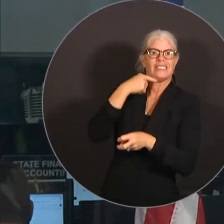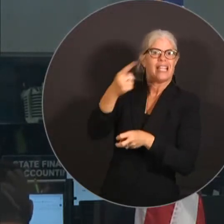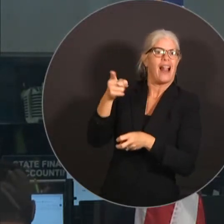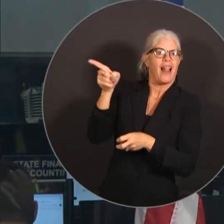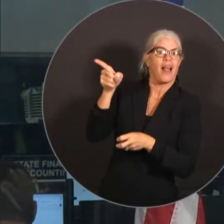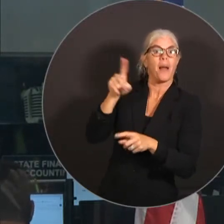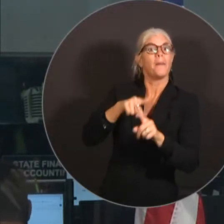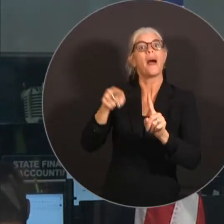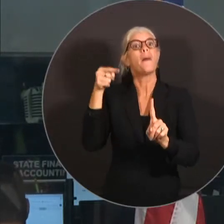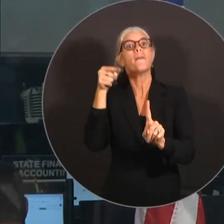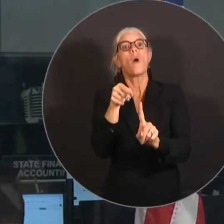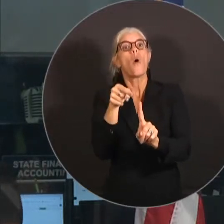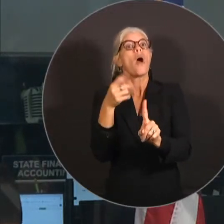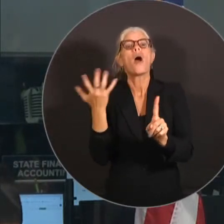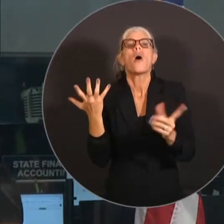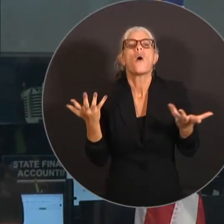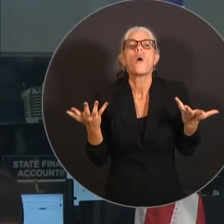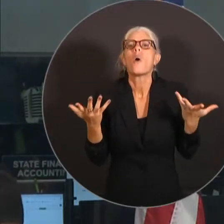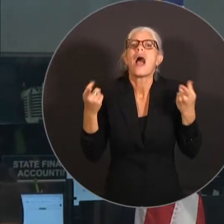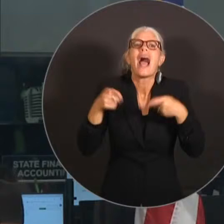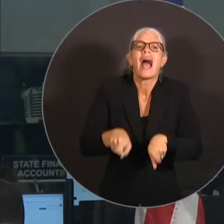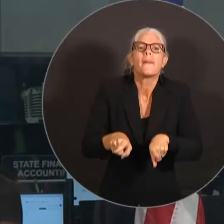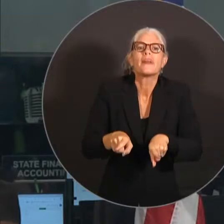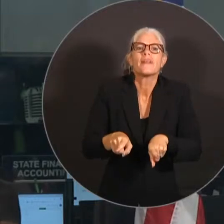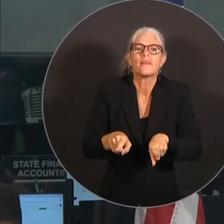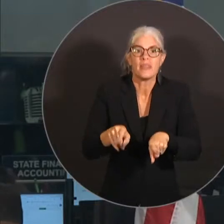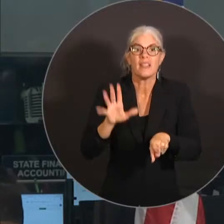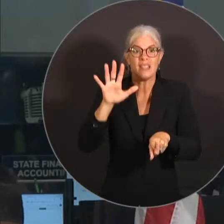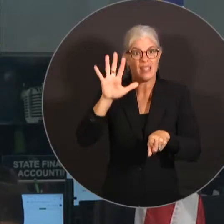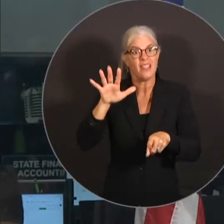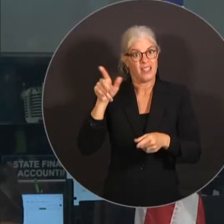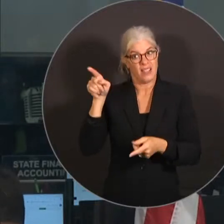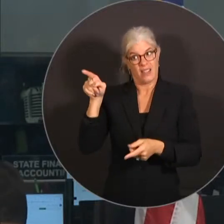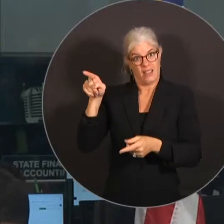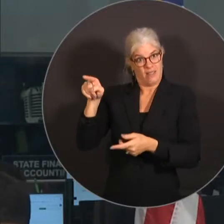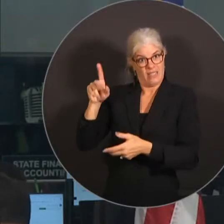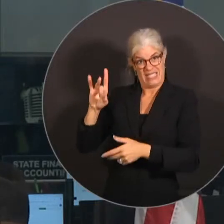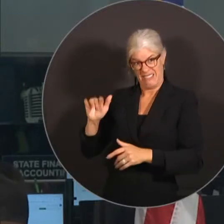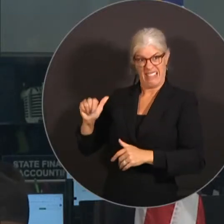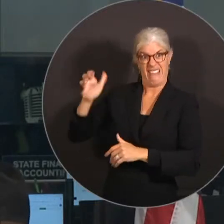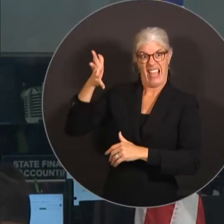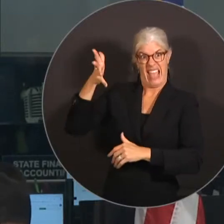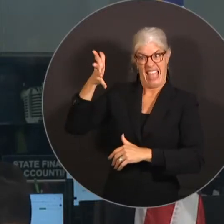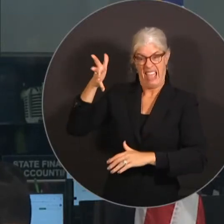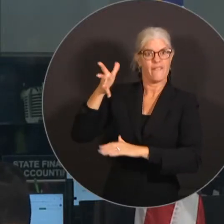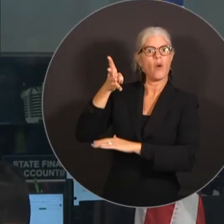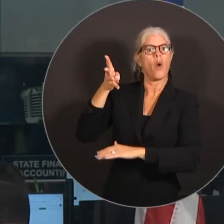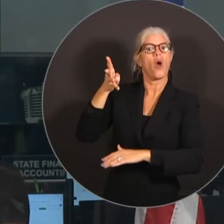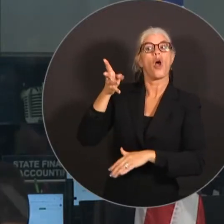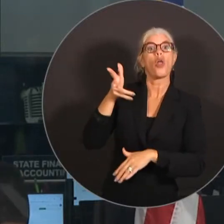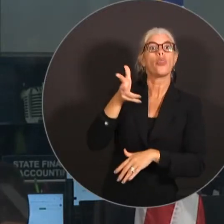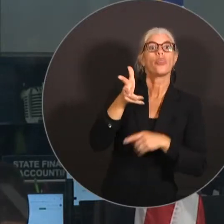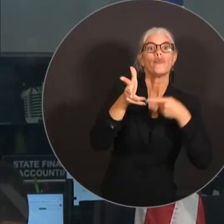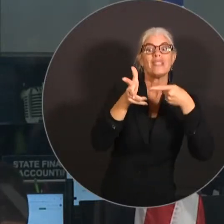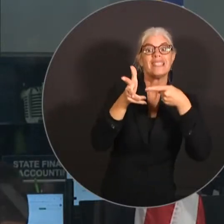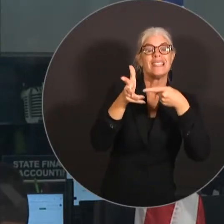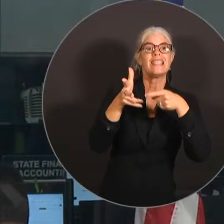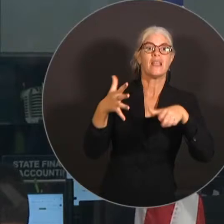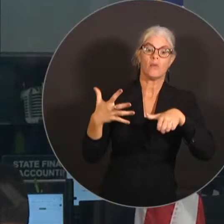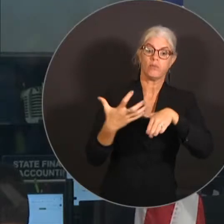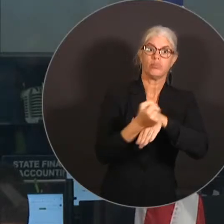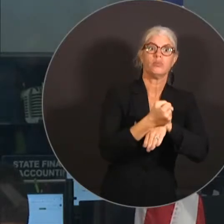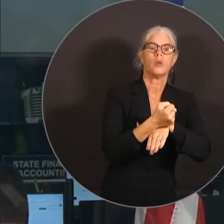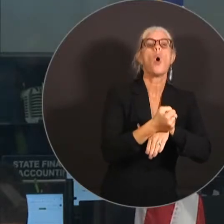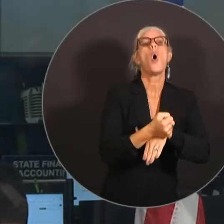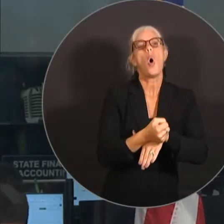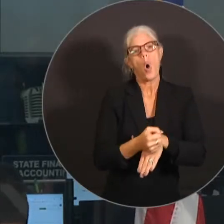or whatever happened, the fact that it did weaken before it made landfall is going to be benefit to us compared to what we were looking